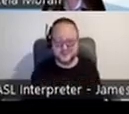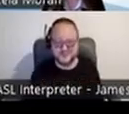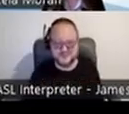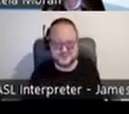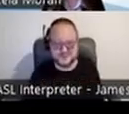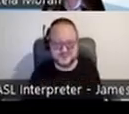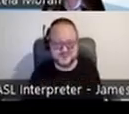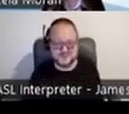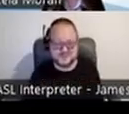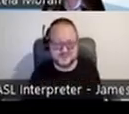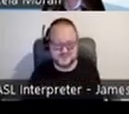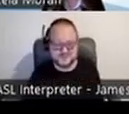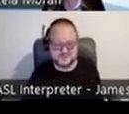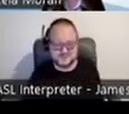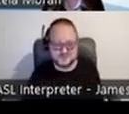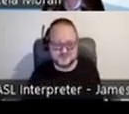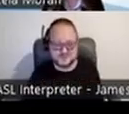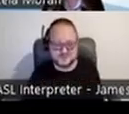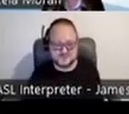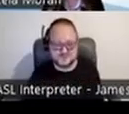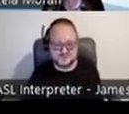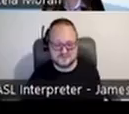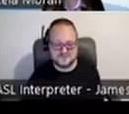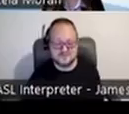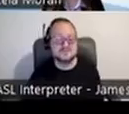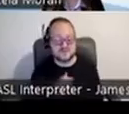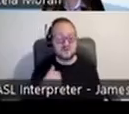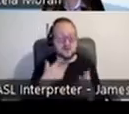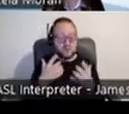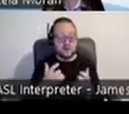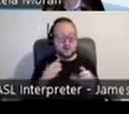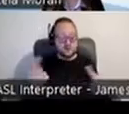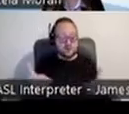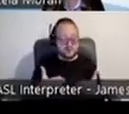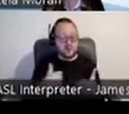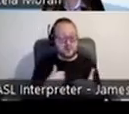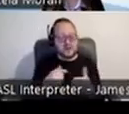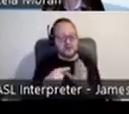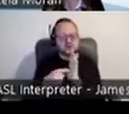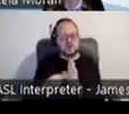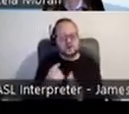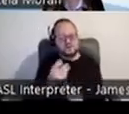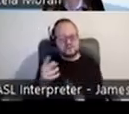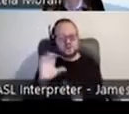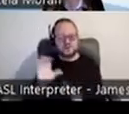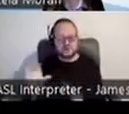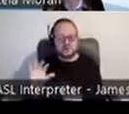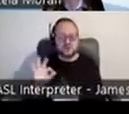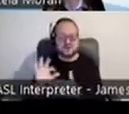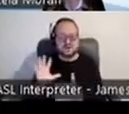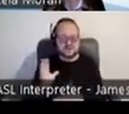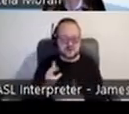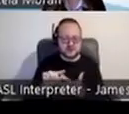So we'd like to once again welcome you all and familiarize you with a few Zoom features and information relevant to today's